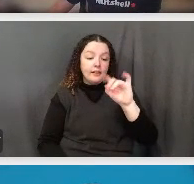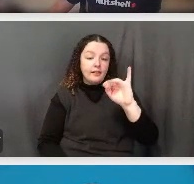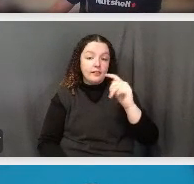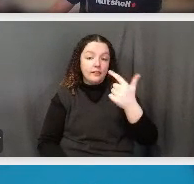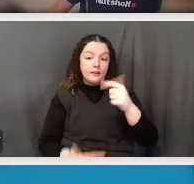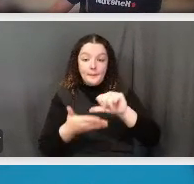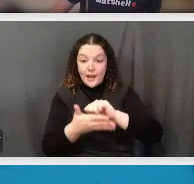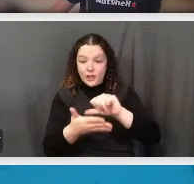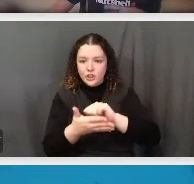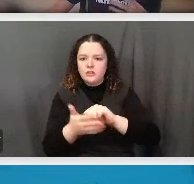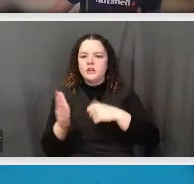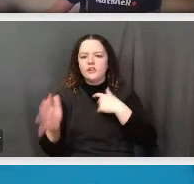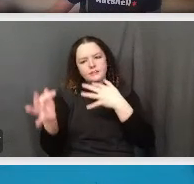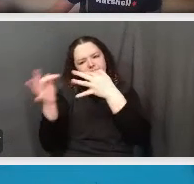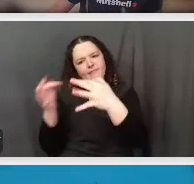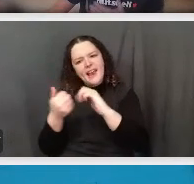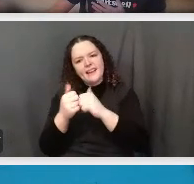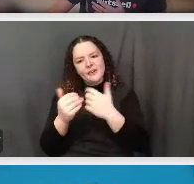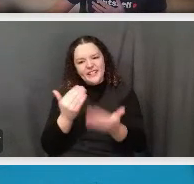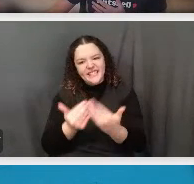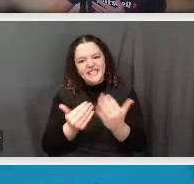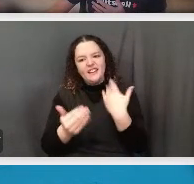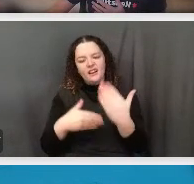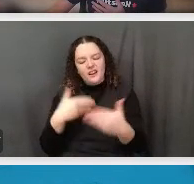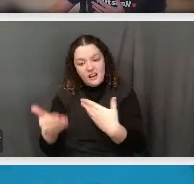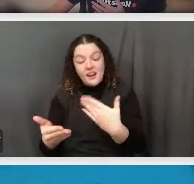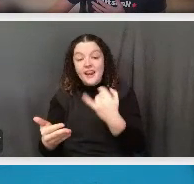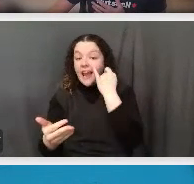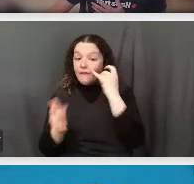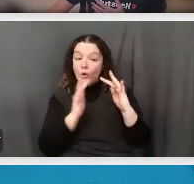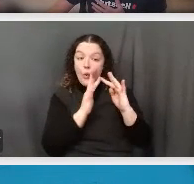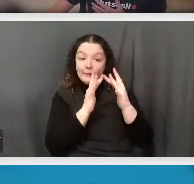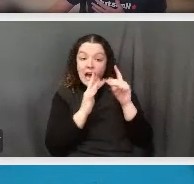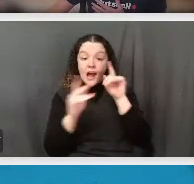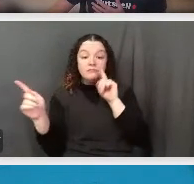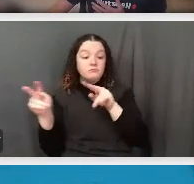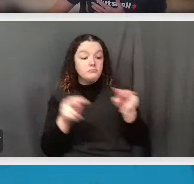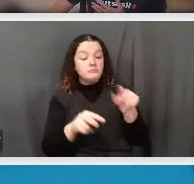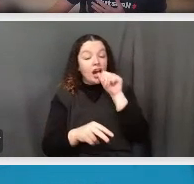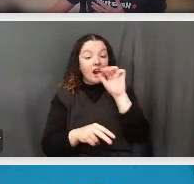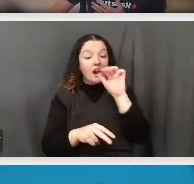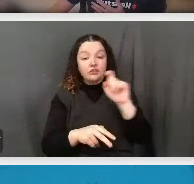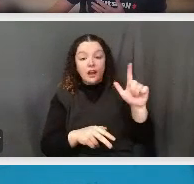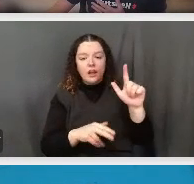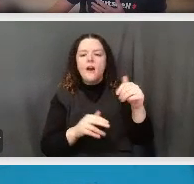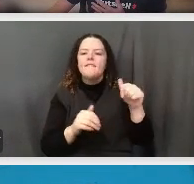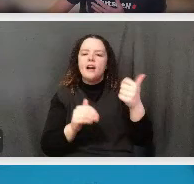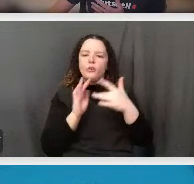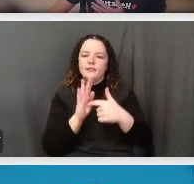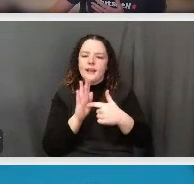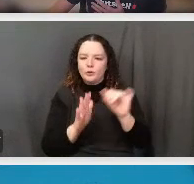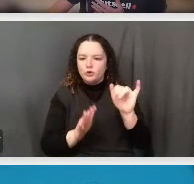pages. And also, if you just go to our website, you can check out more information on landing pages, where I think we do have some examples as well.